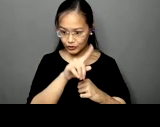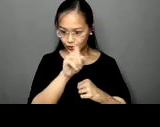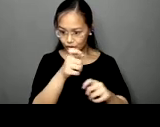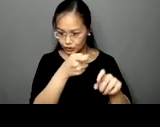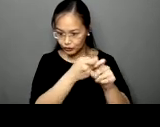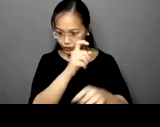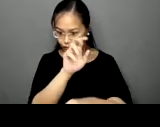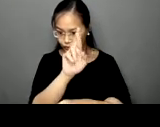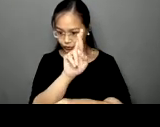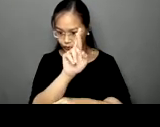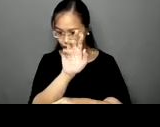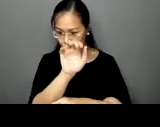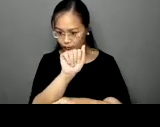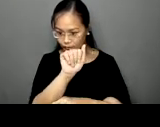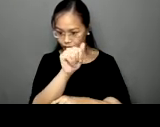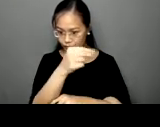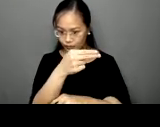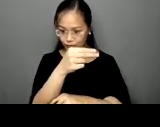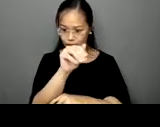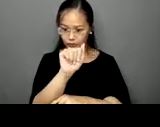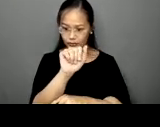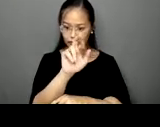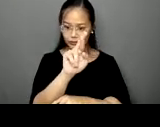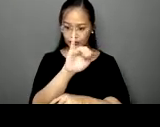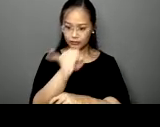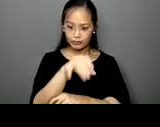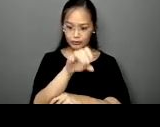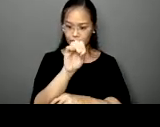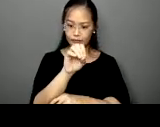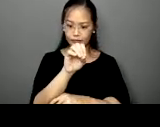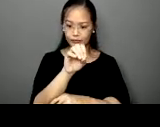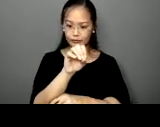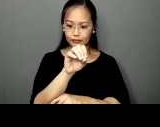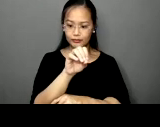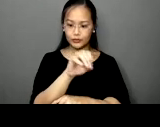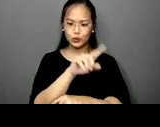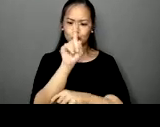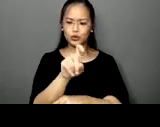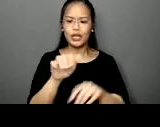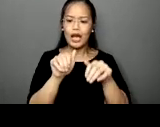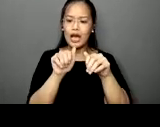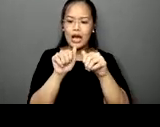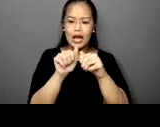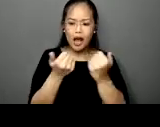Raharjo. Sorry if I'm pronouncing the name wrong. Permission to discuss how, if we break down the definition of